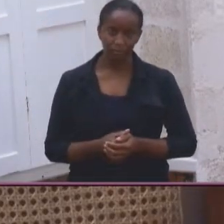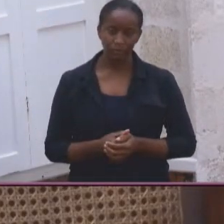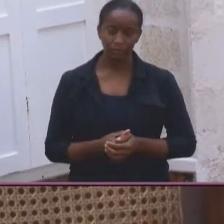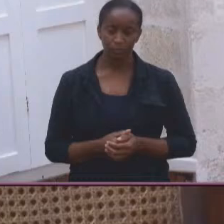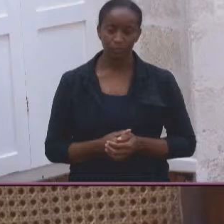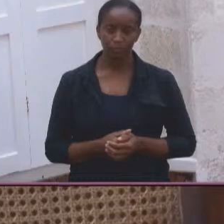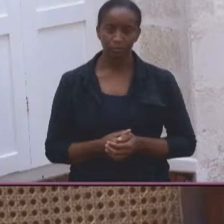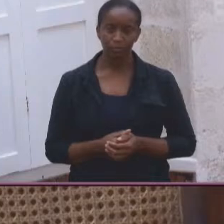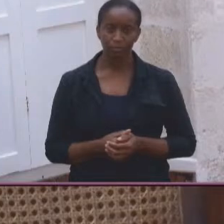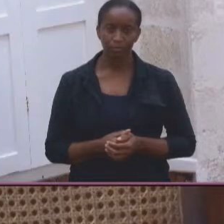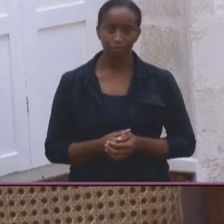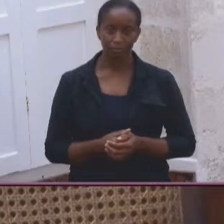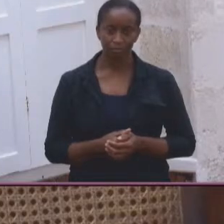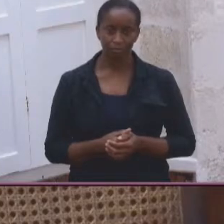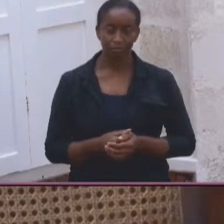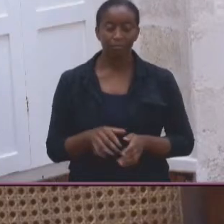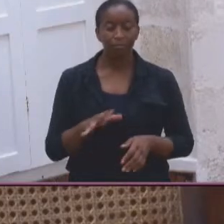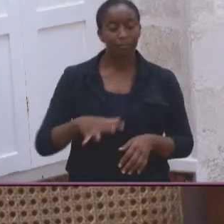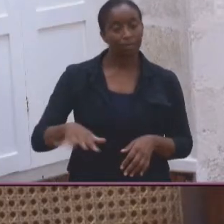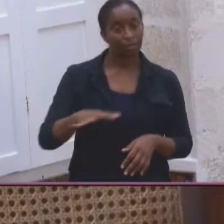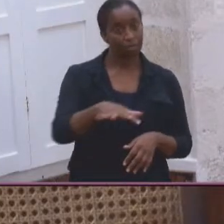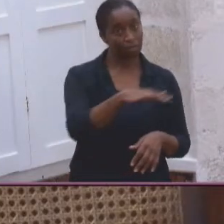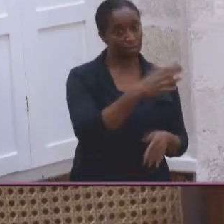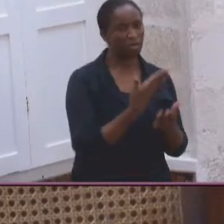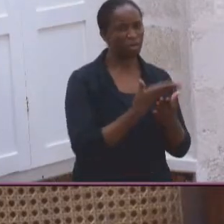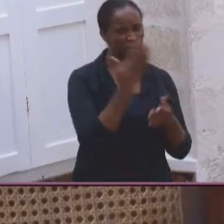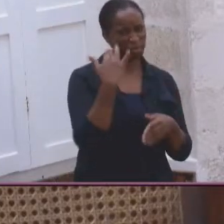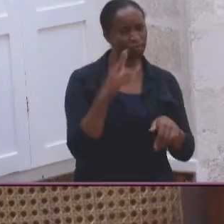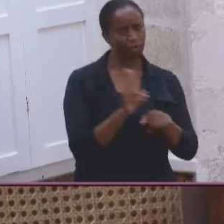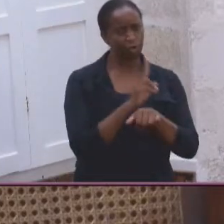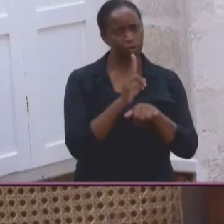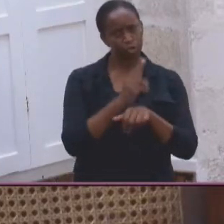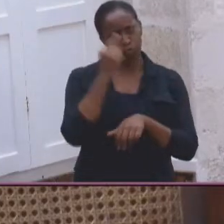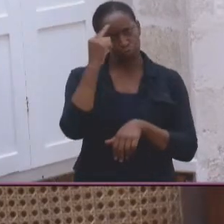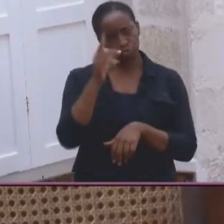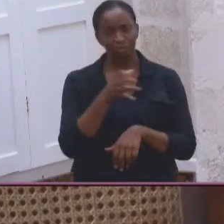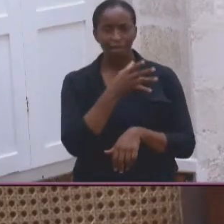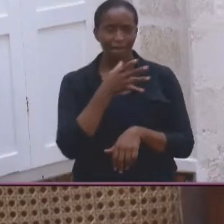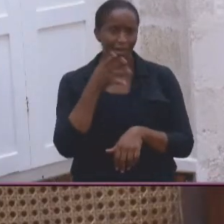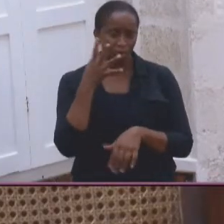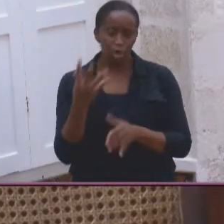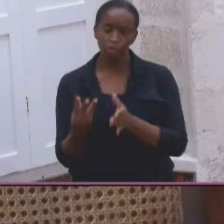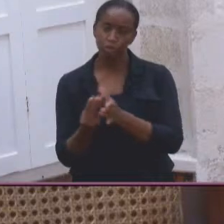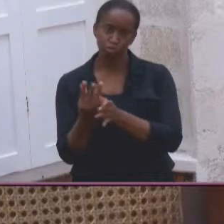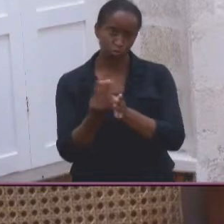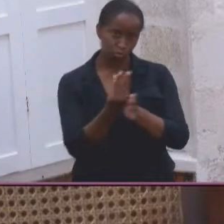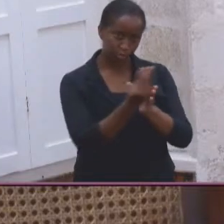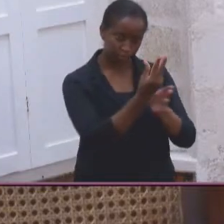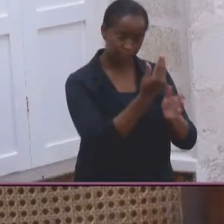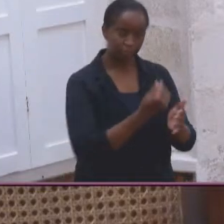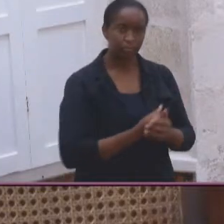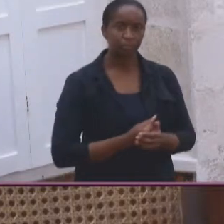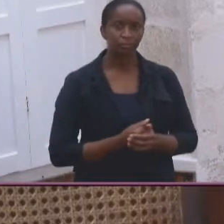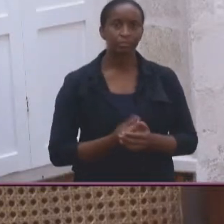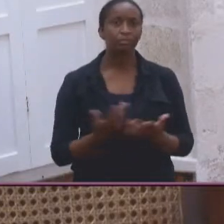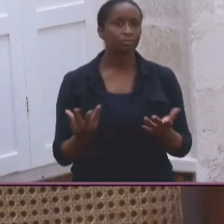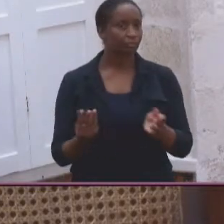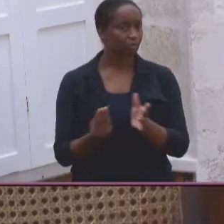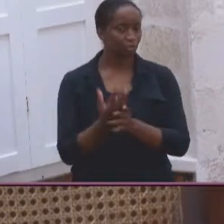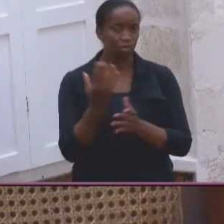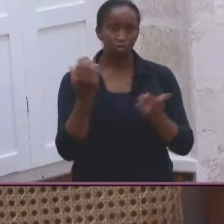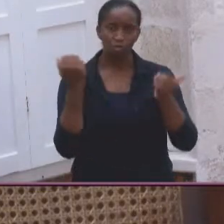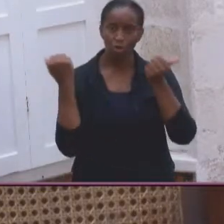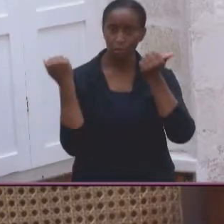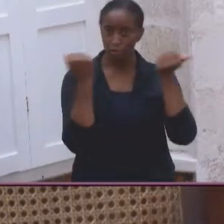agricultural land, thousands of acres of our agricultural land, which at one point in time was profitable as sugarcane,